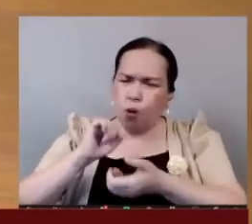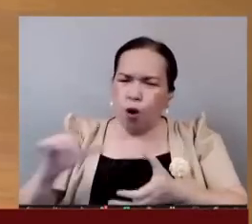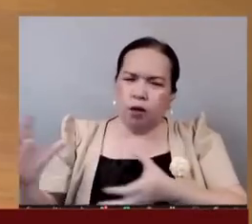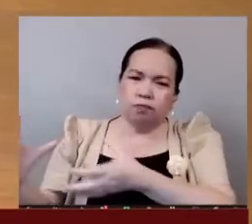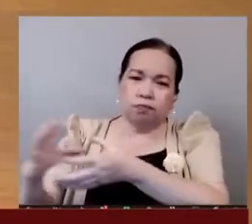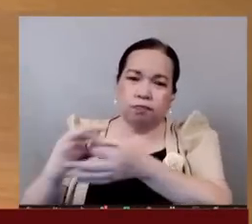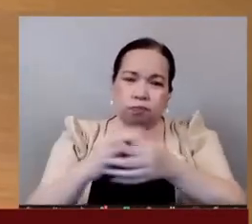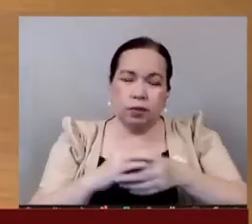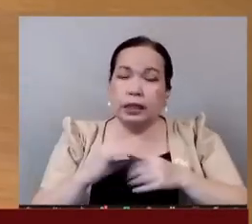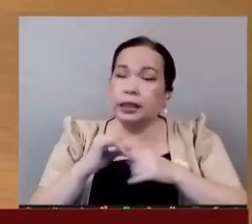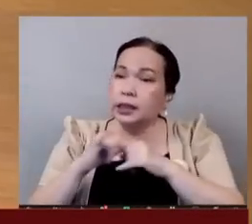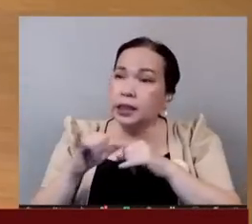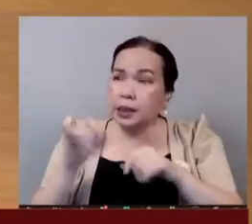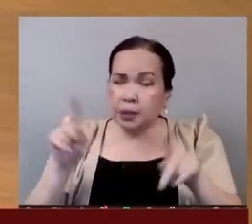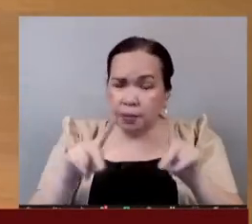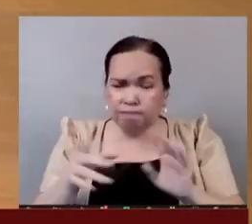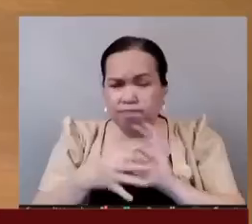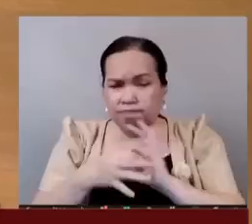our populace.